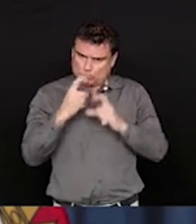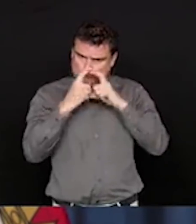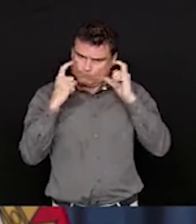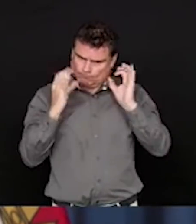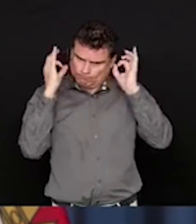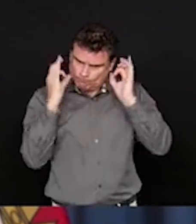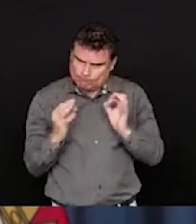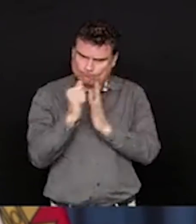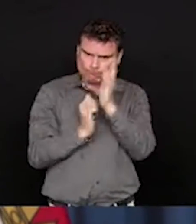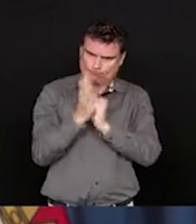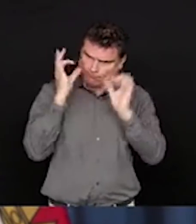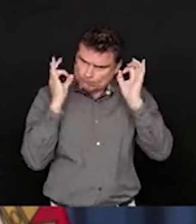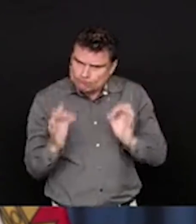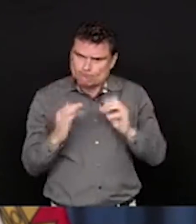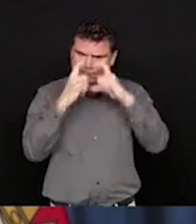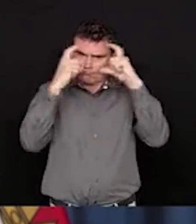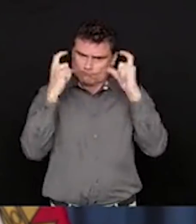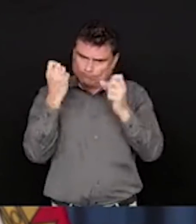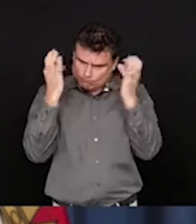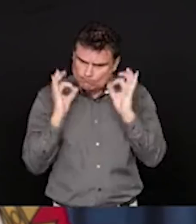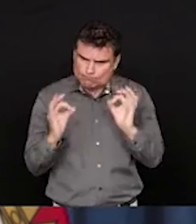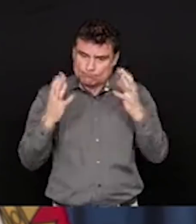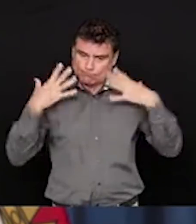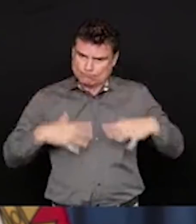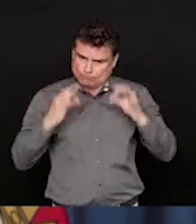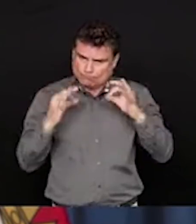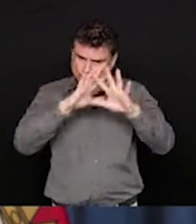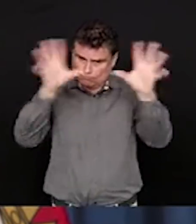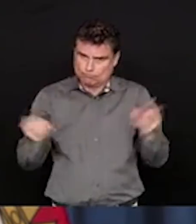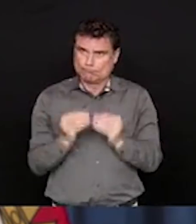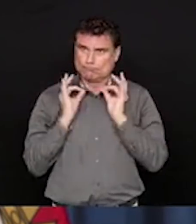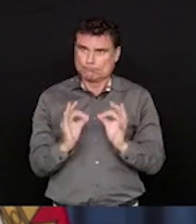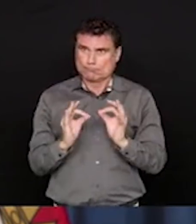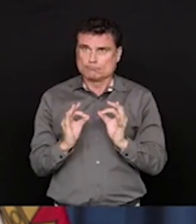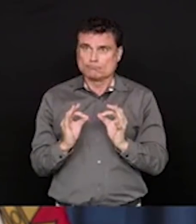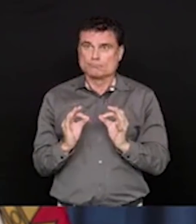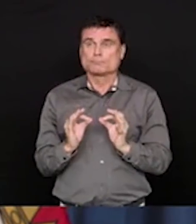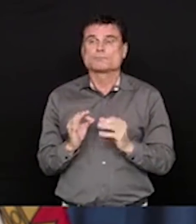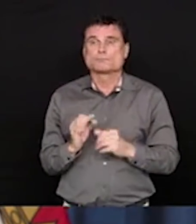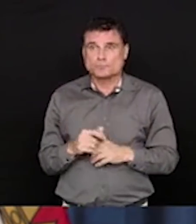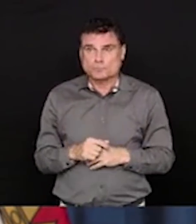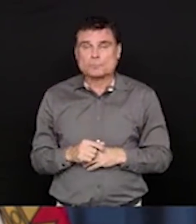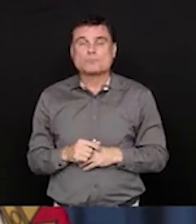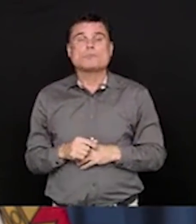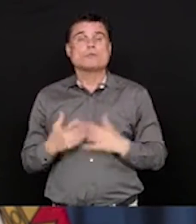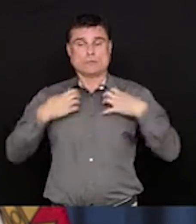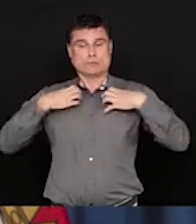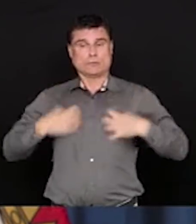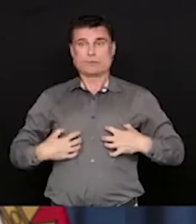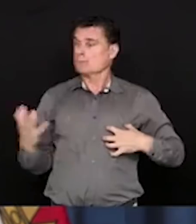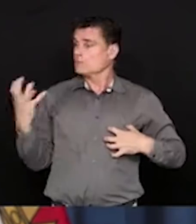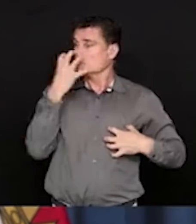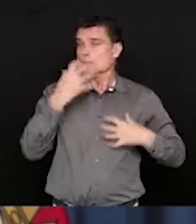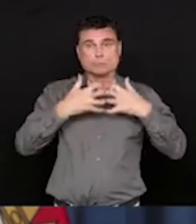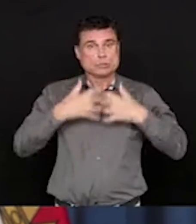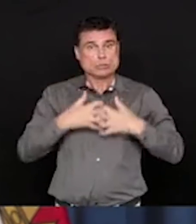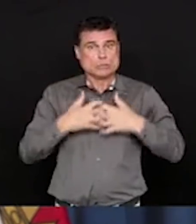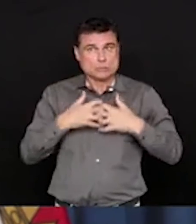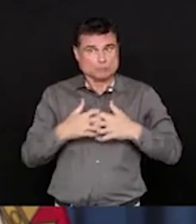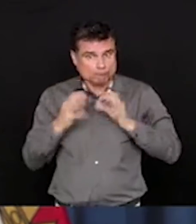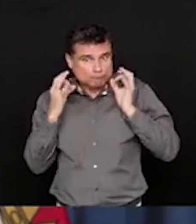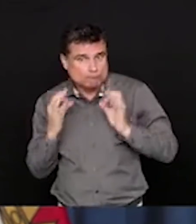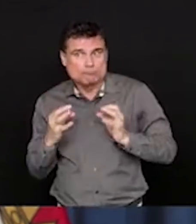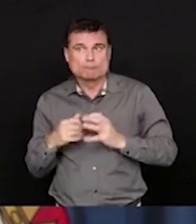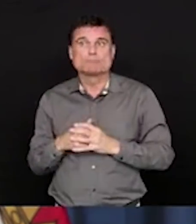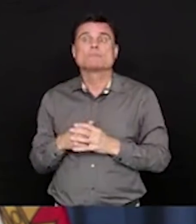to ventilators, I wanted to say that at our March 27th briefing on epi modeling and the healthcare capacity, I told you that we had